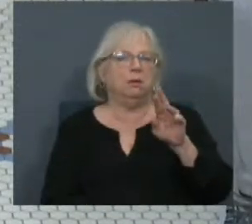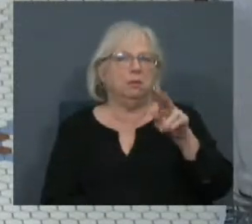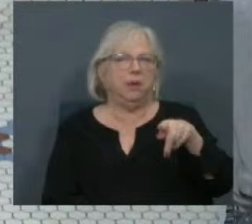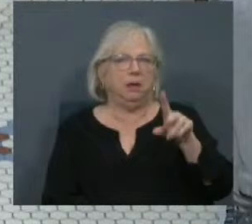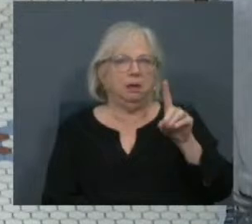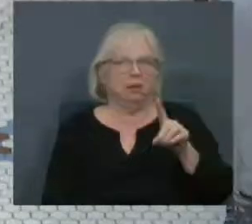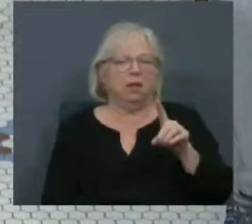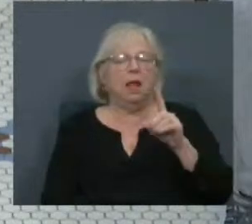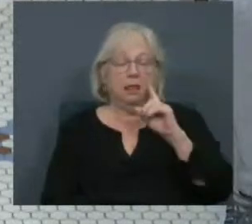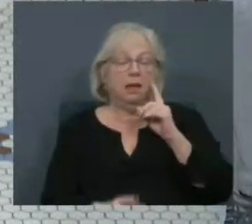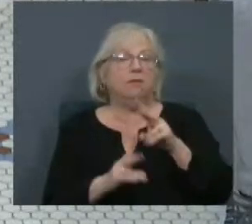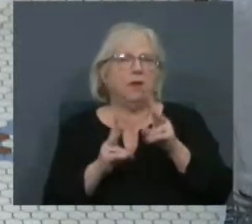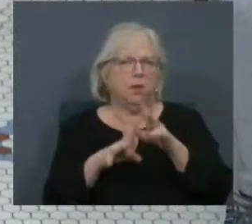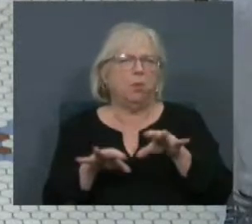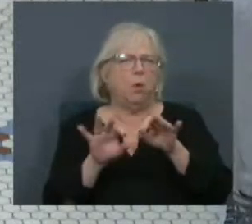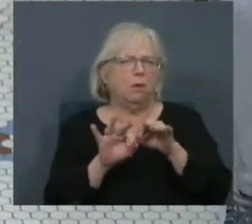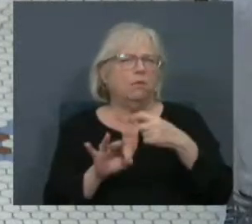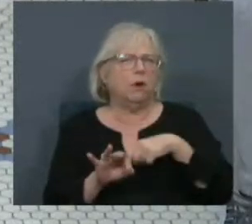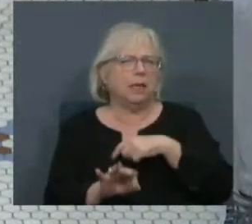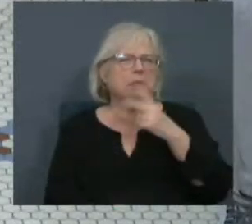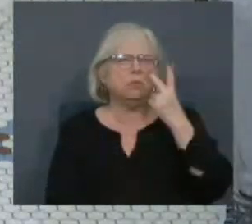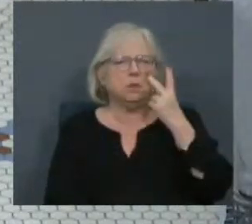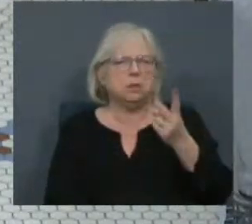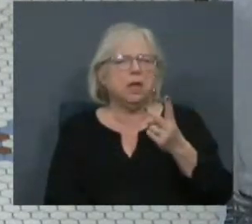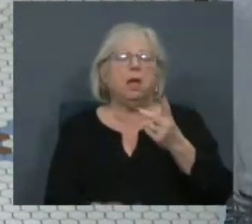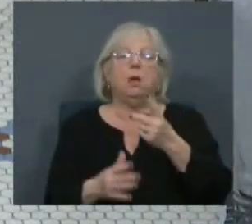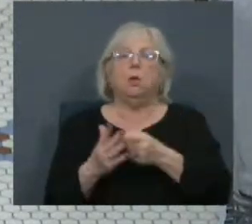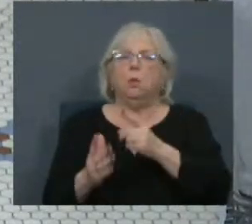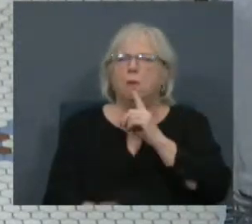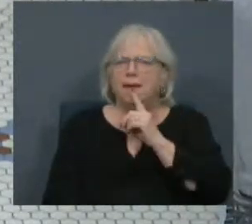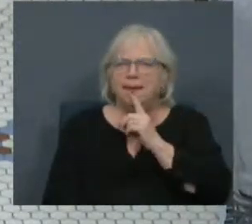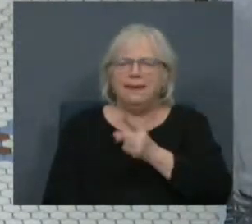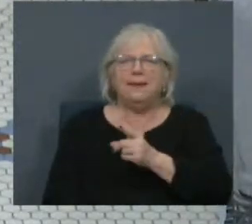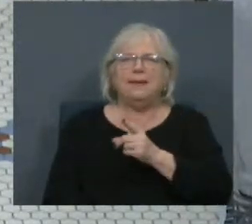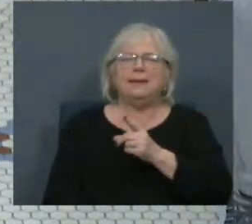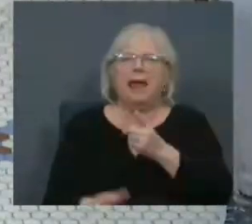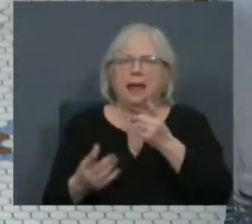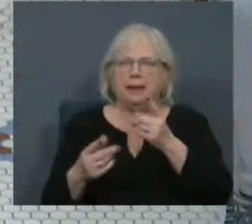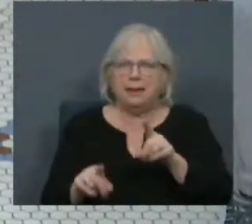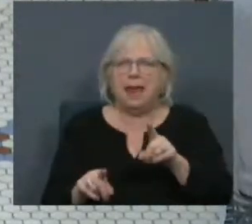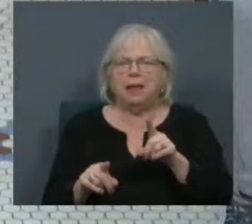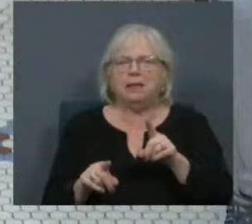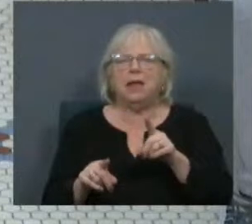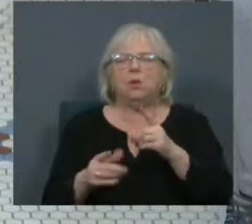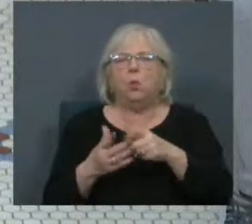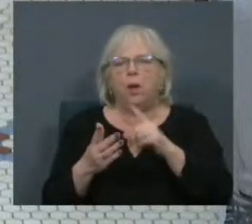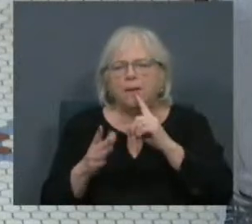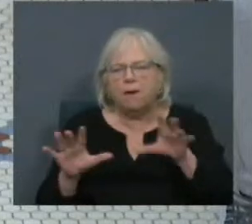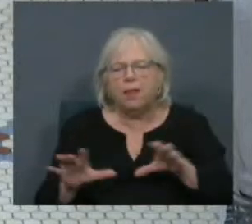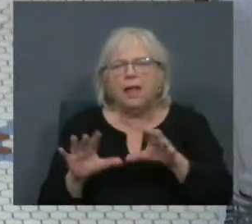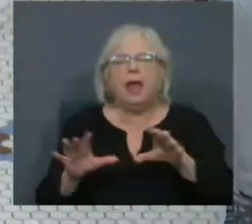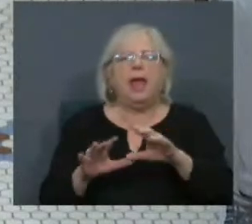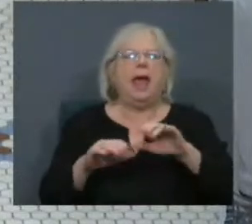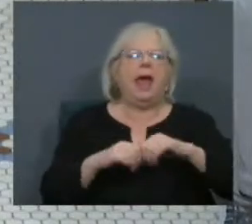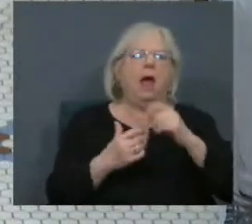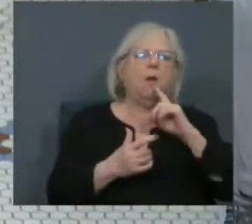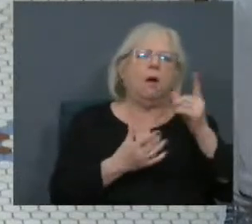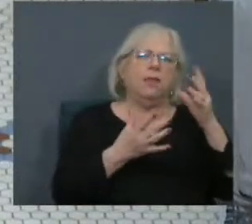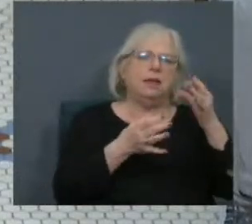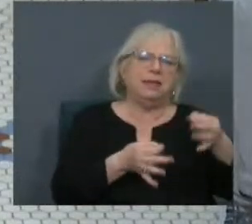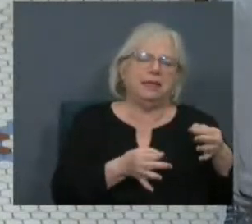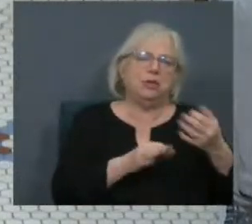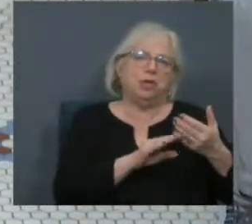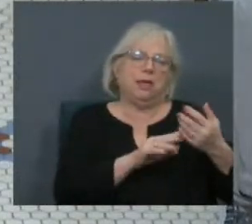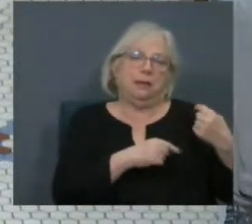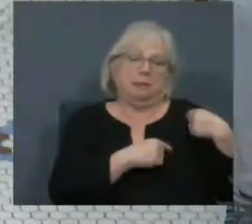would be really important for us to see what is being done. How are the decisions that have been made, the investments that have